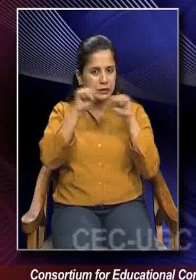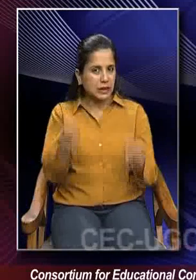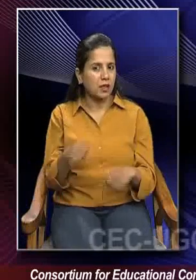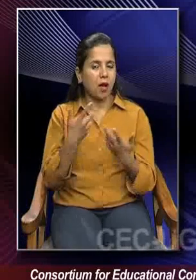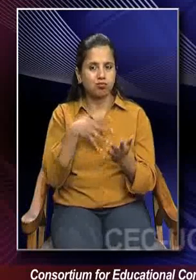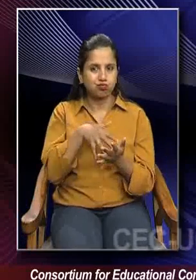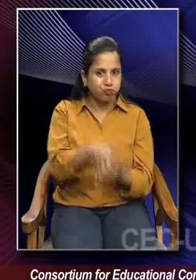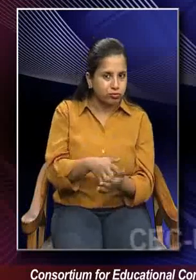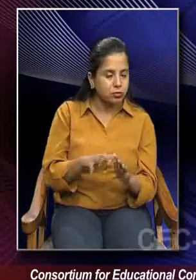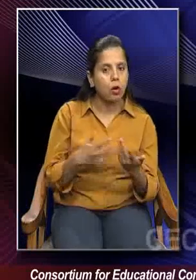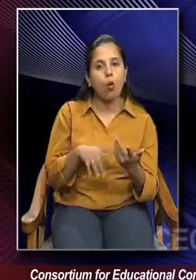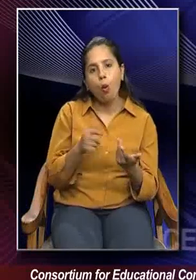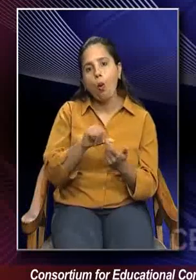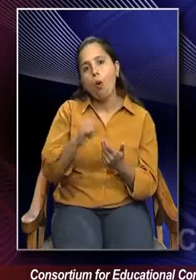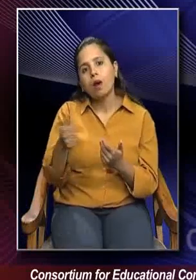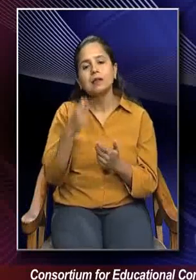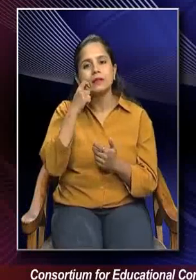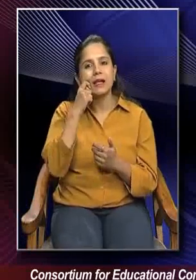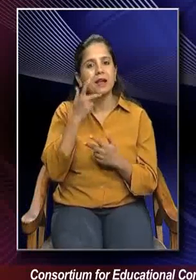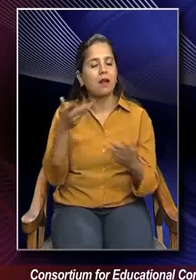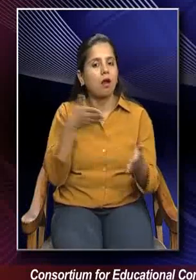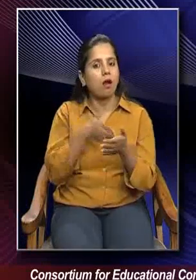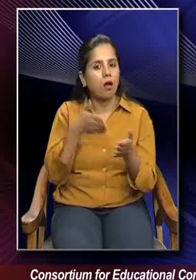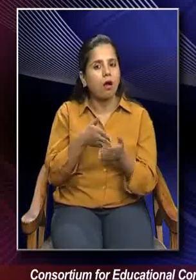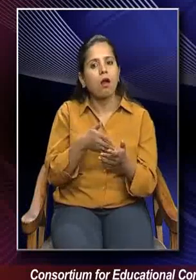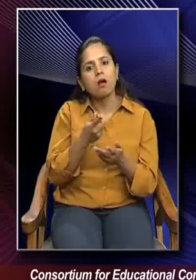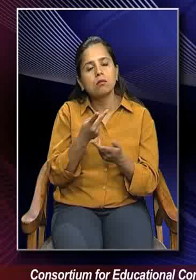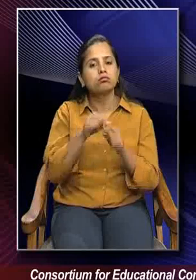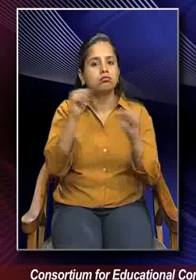and altered skin barrier function.